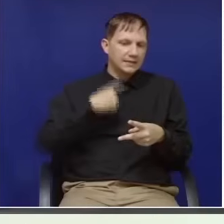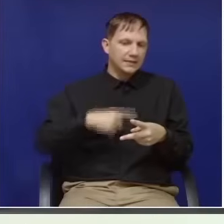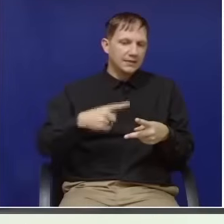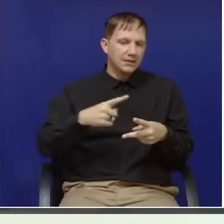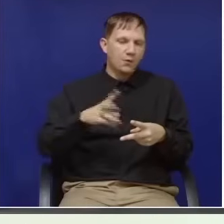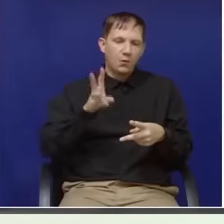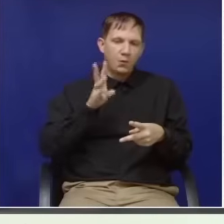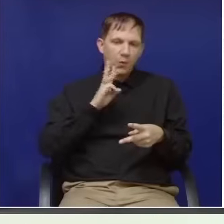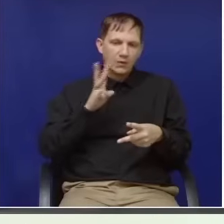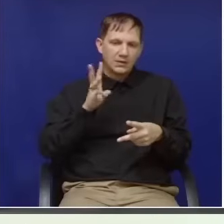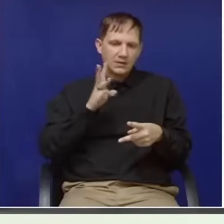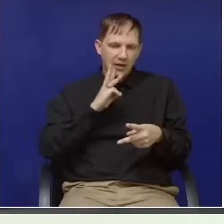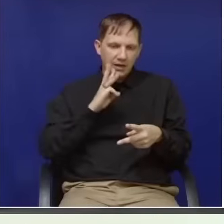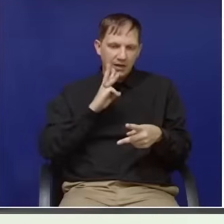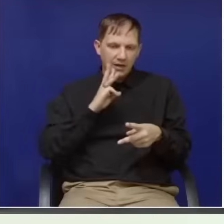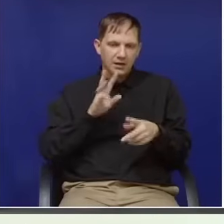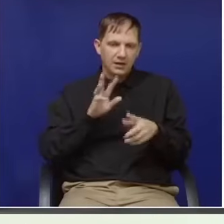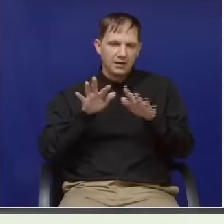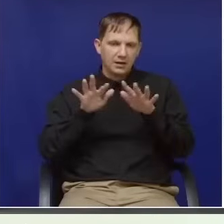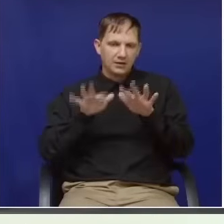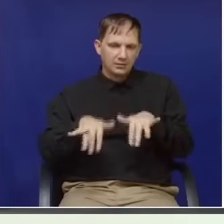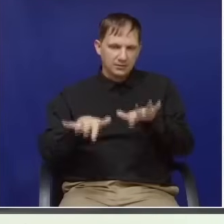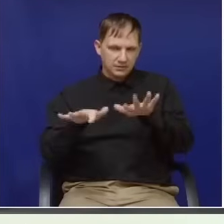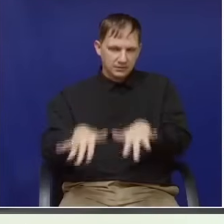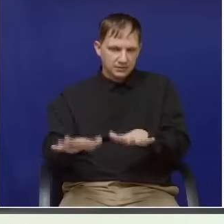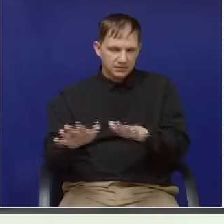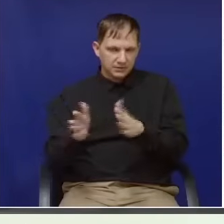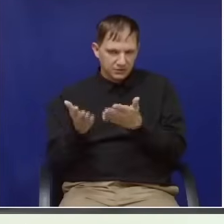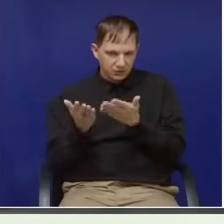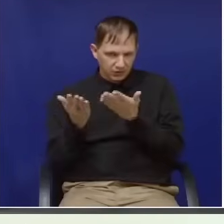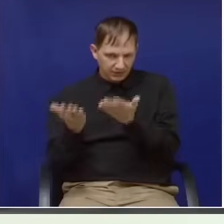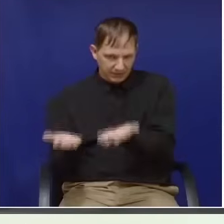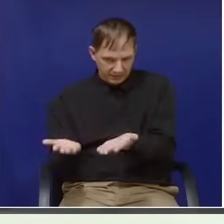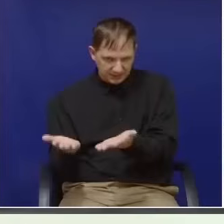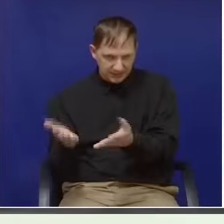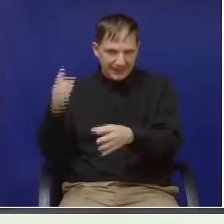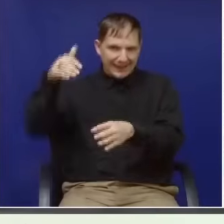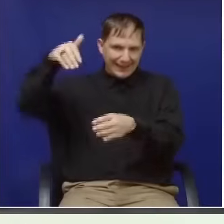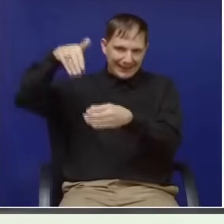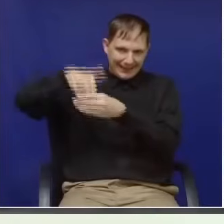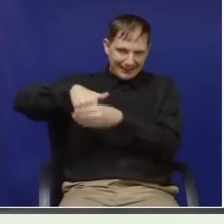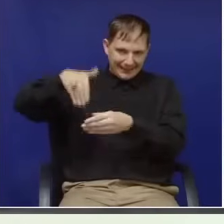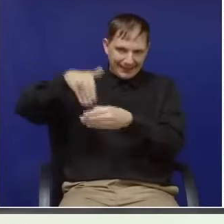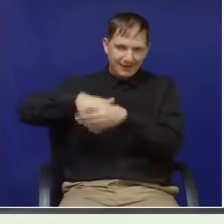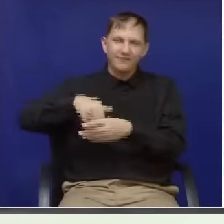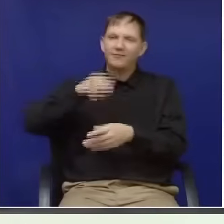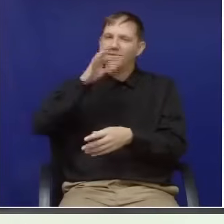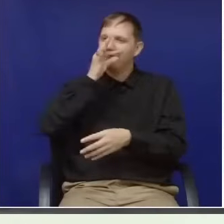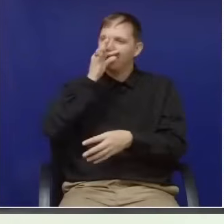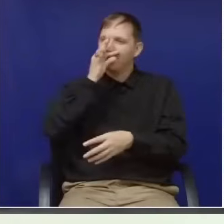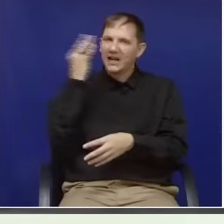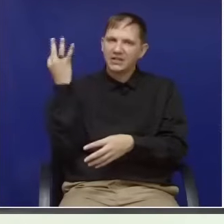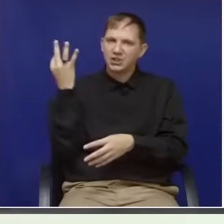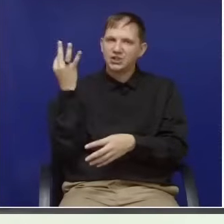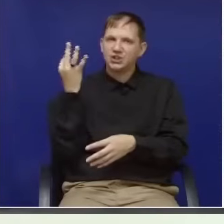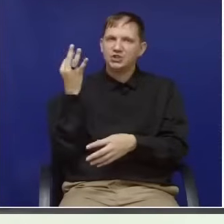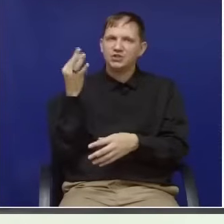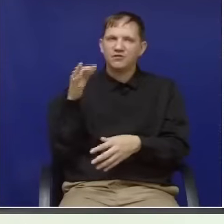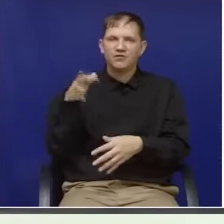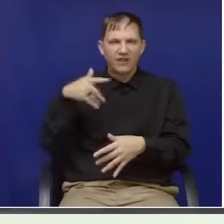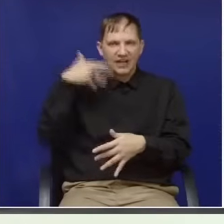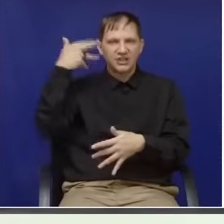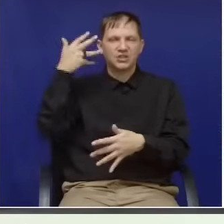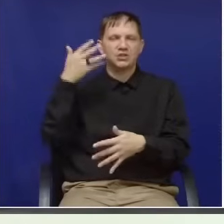visible policing capability, operate on inland freshwater environments and are